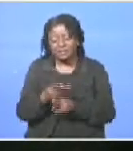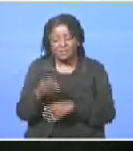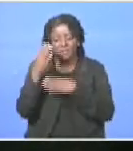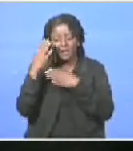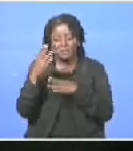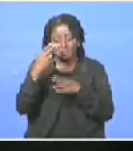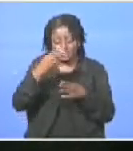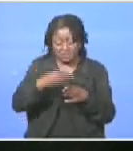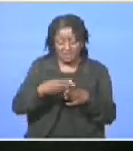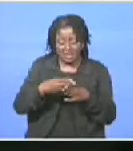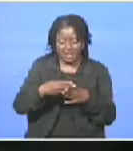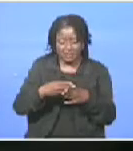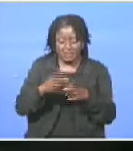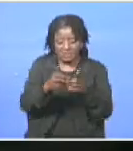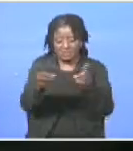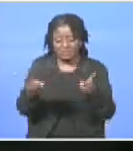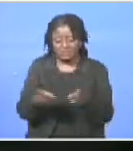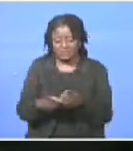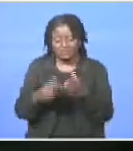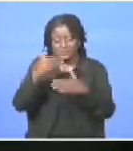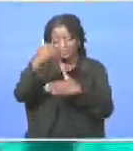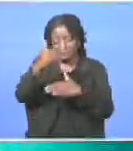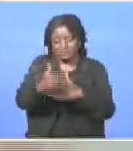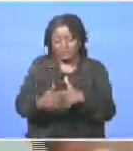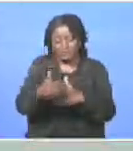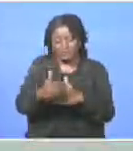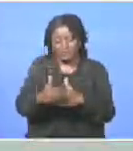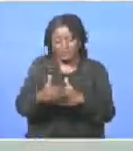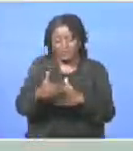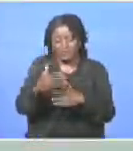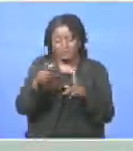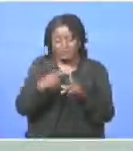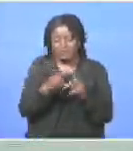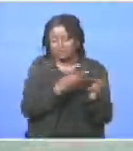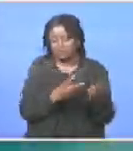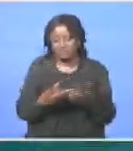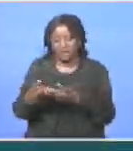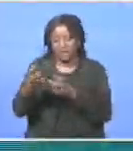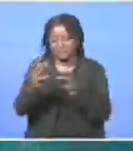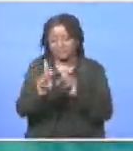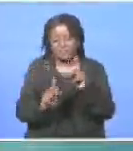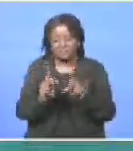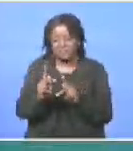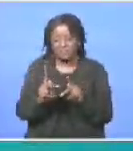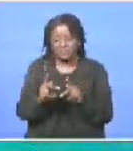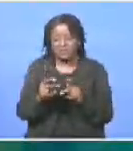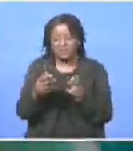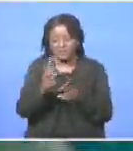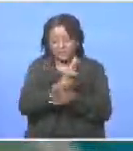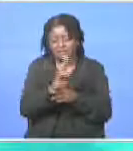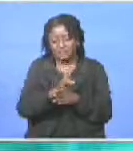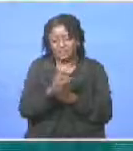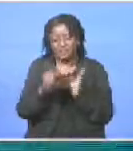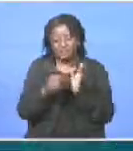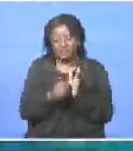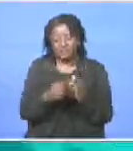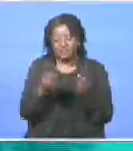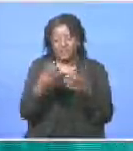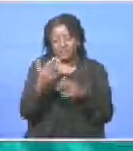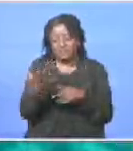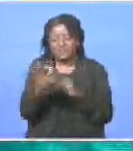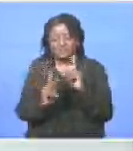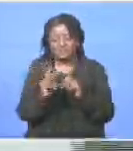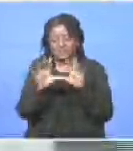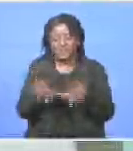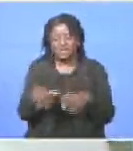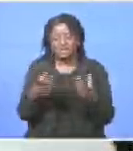the destination, front and center in the traveling public. The campaign showcases many things for visitors to do, inclusive of snorkeling, visiting